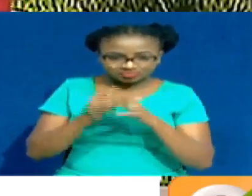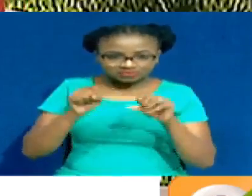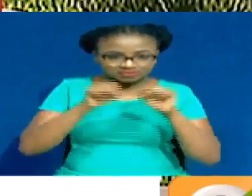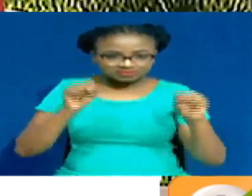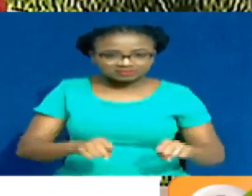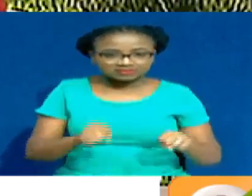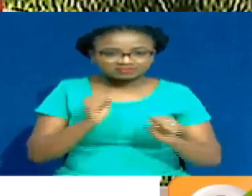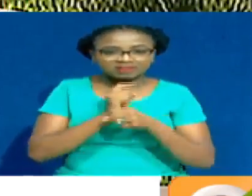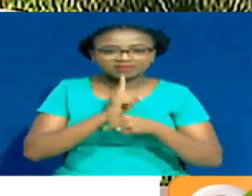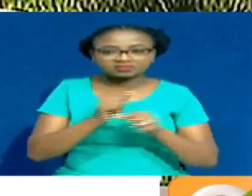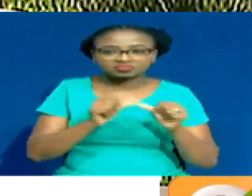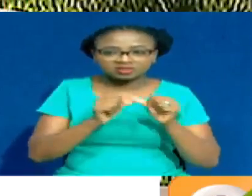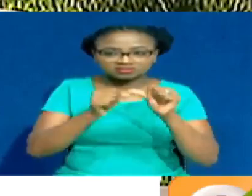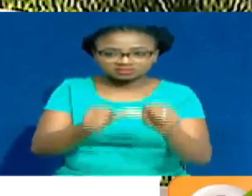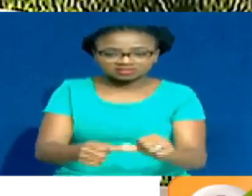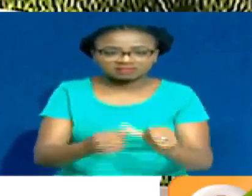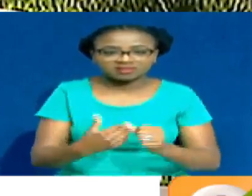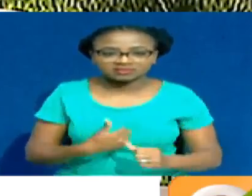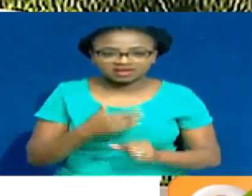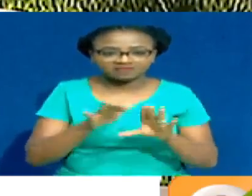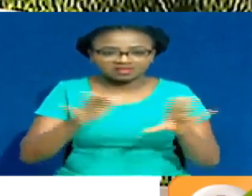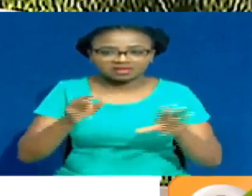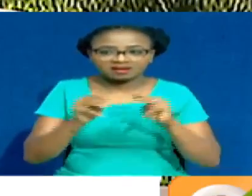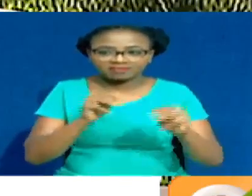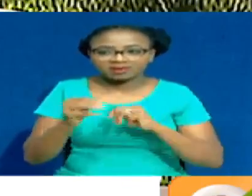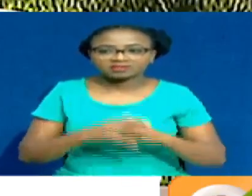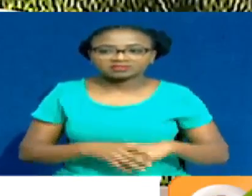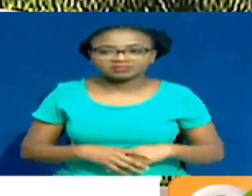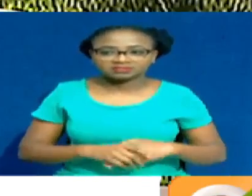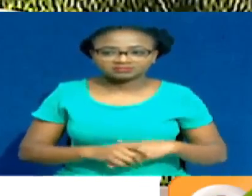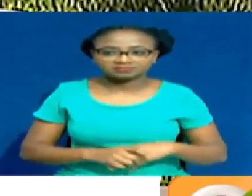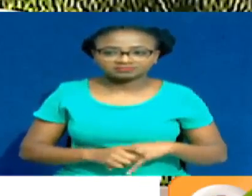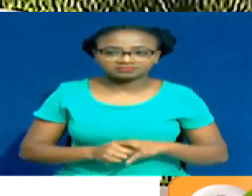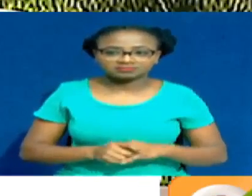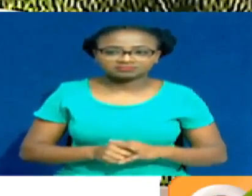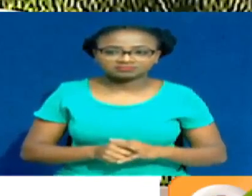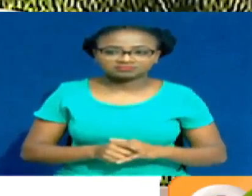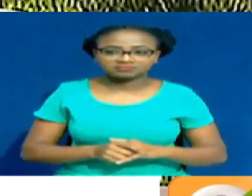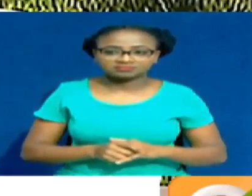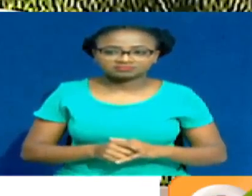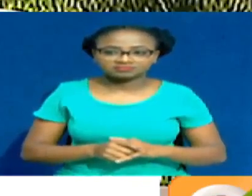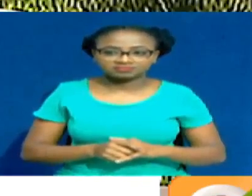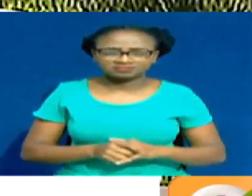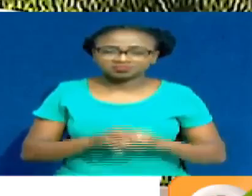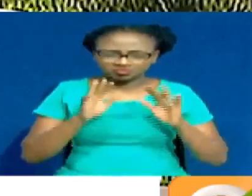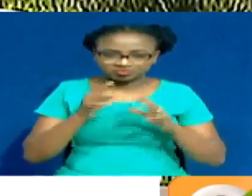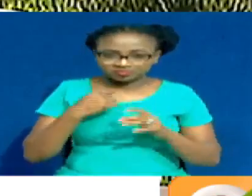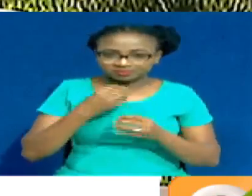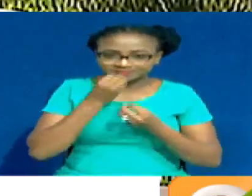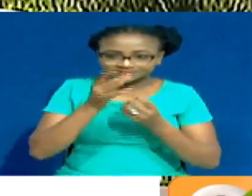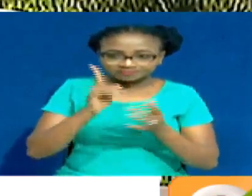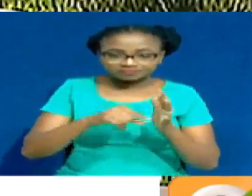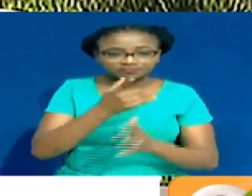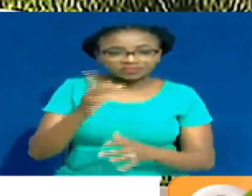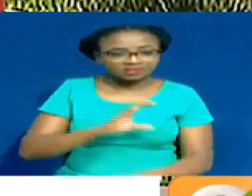ensure sustainability in land management. And that is what we are focusing on. And that is why I'm telling our professionals, be patient with us.